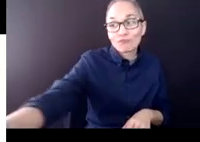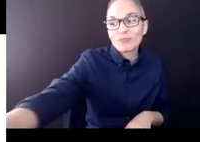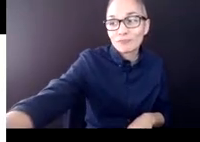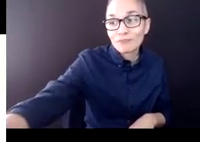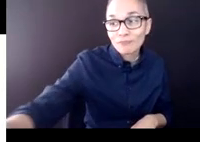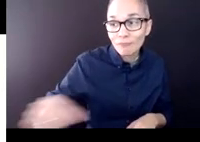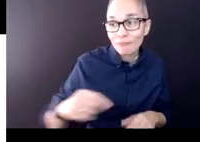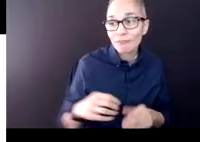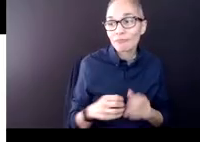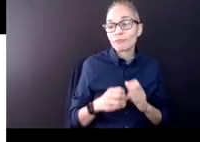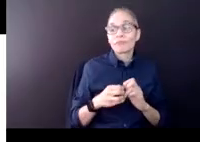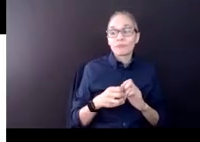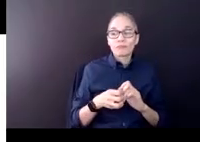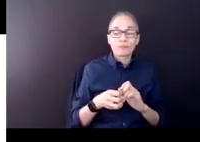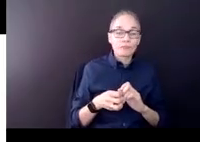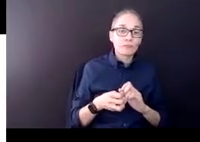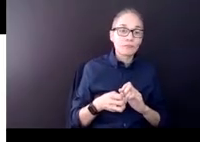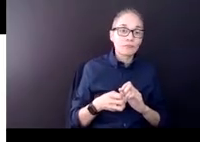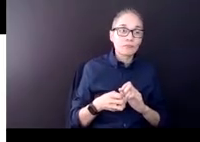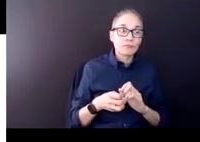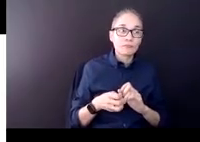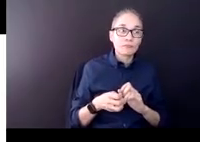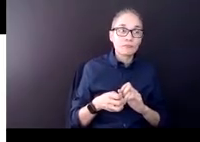Um, Again,